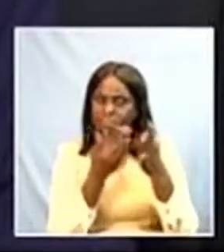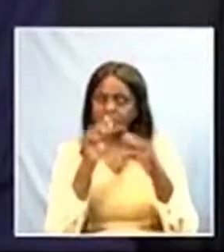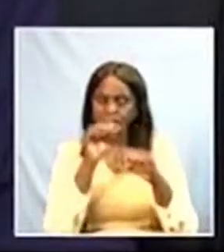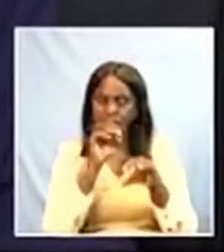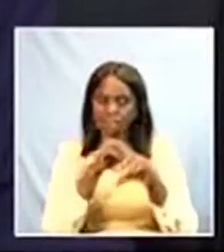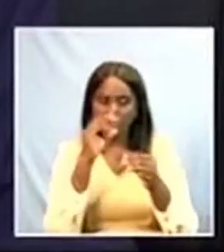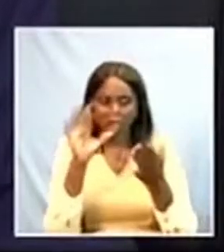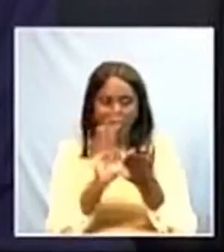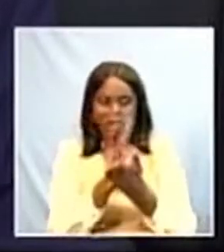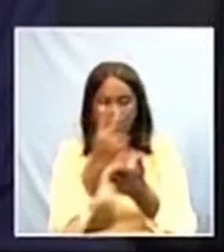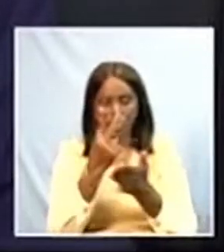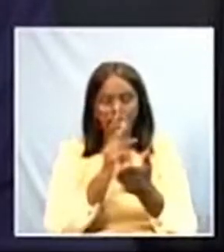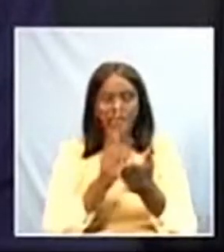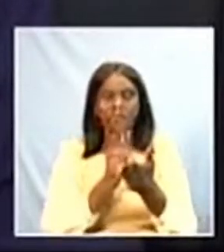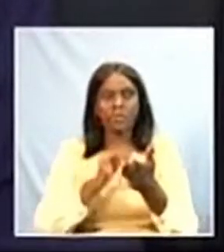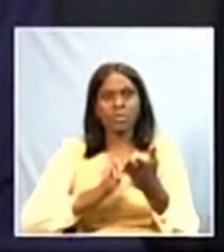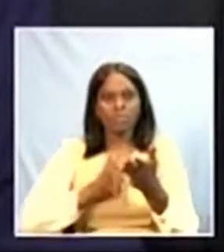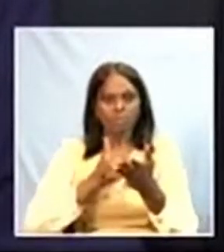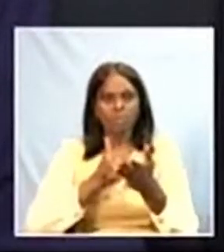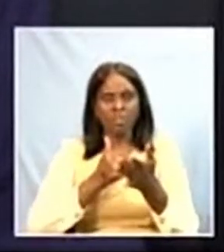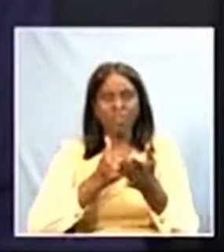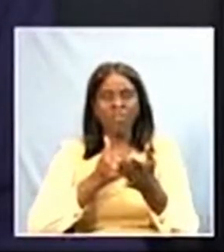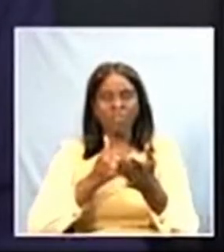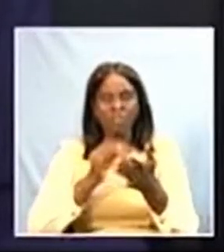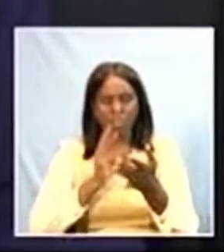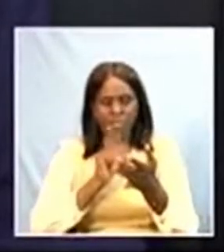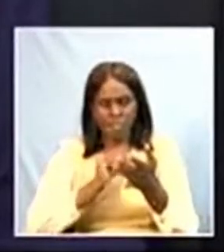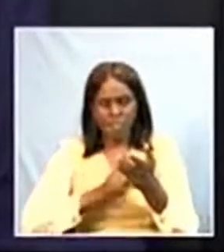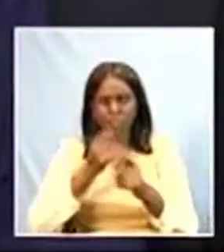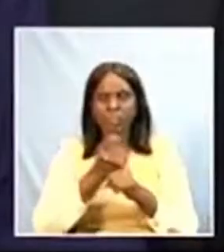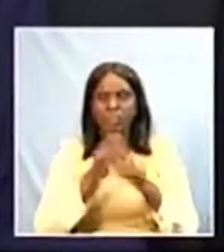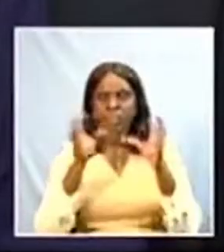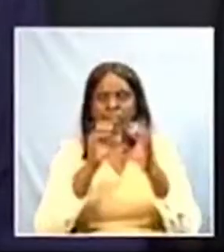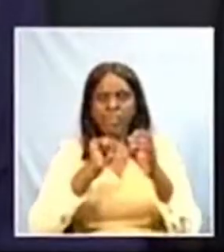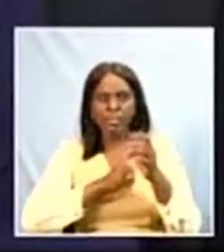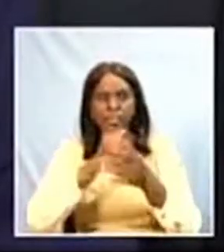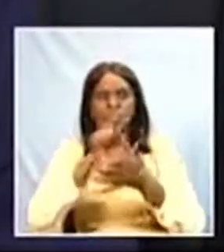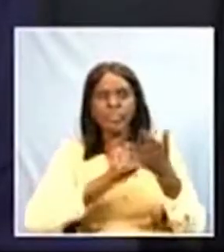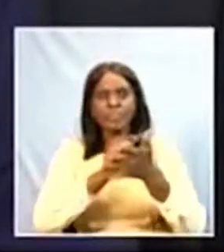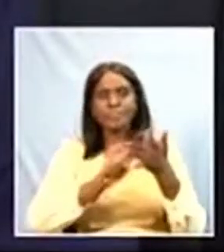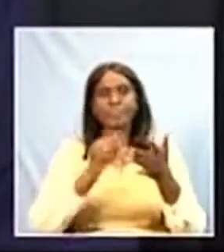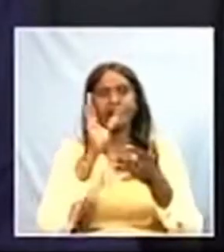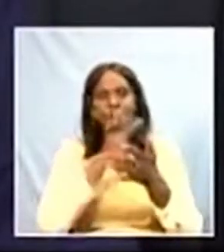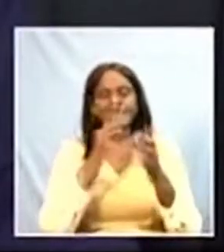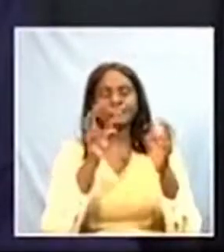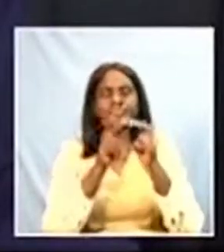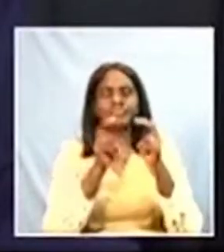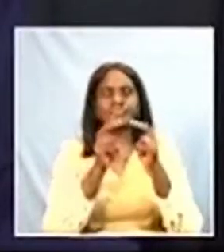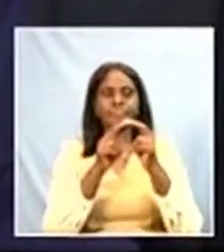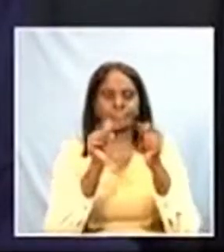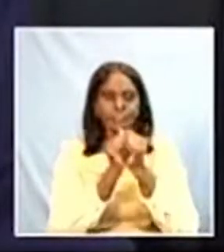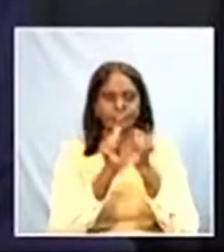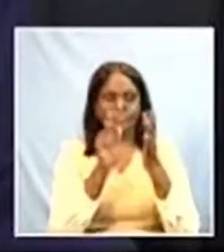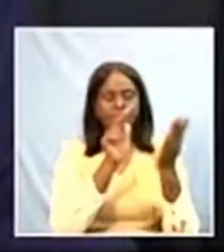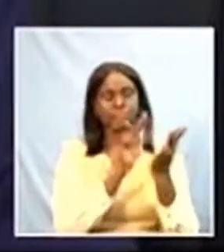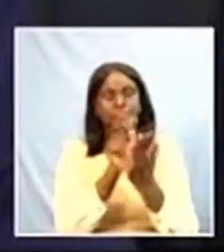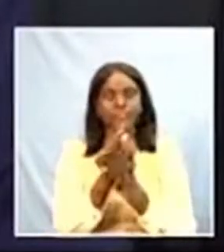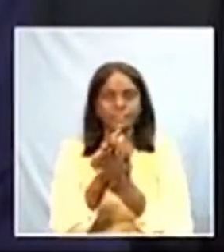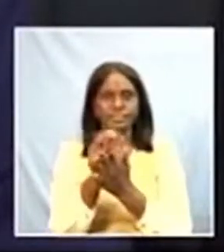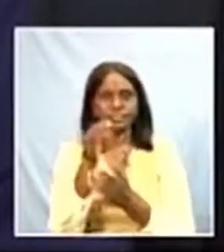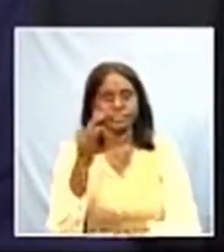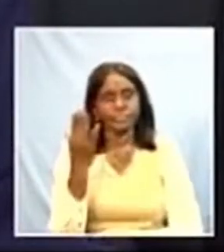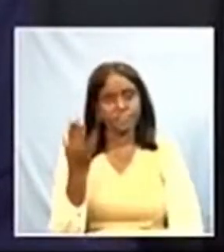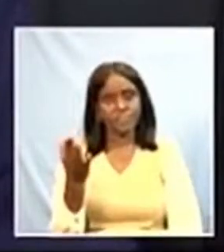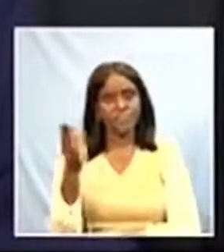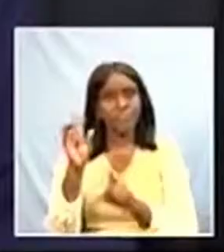2, why would council terminate contracts without the approval of